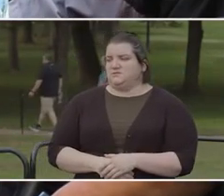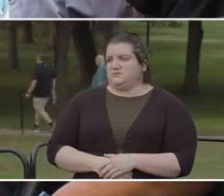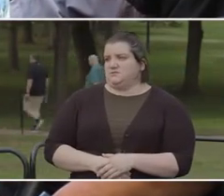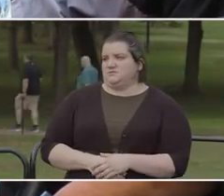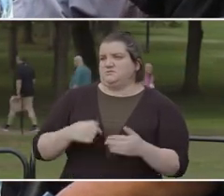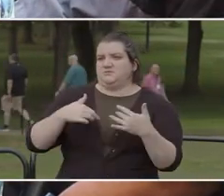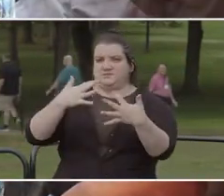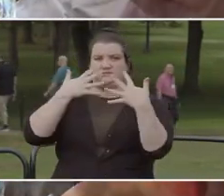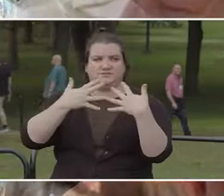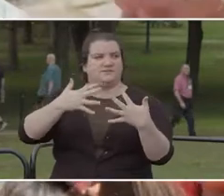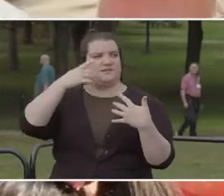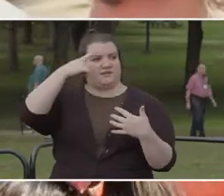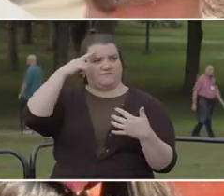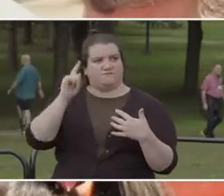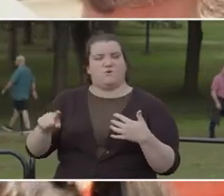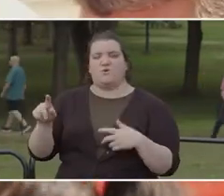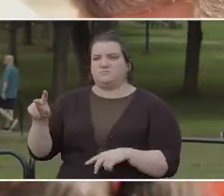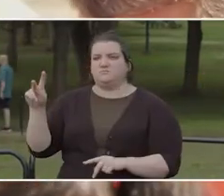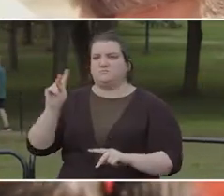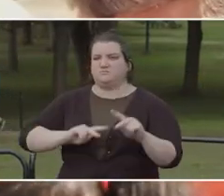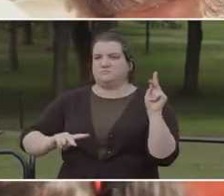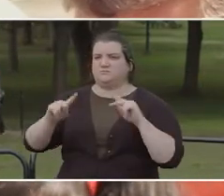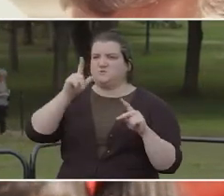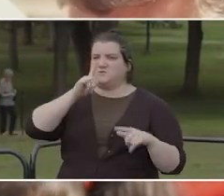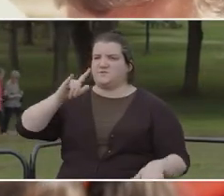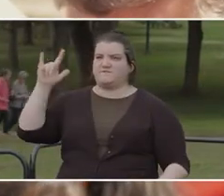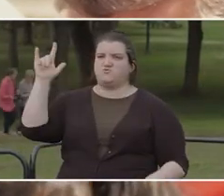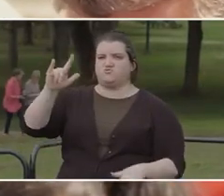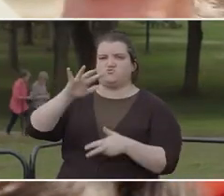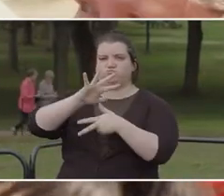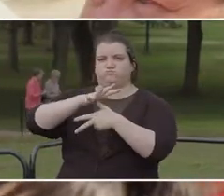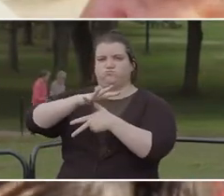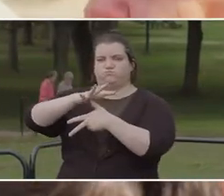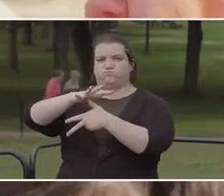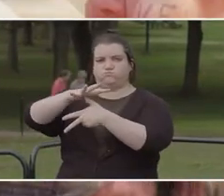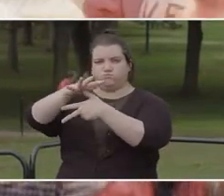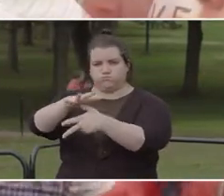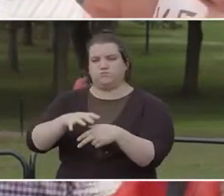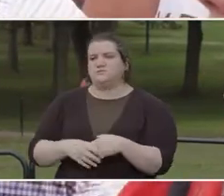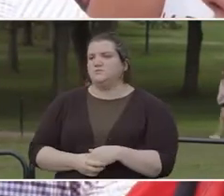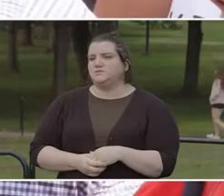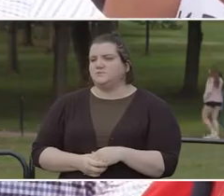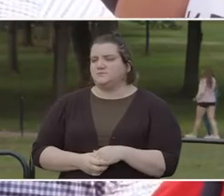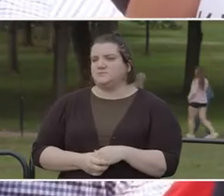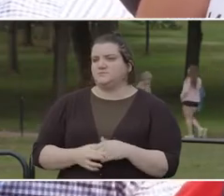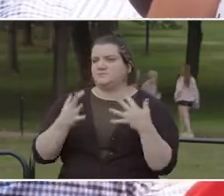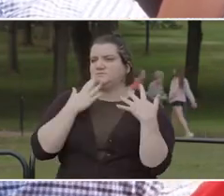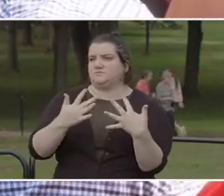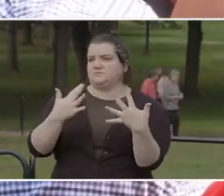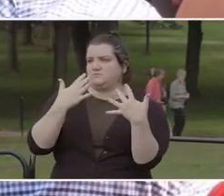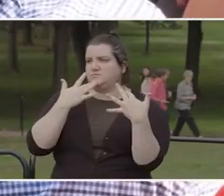We'll sing it for the ones who flew the chopper, Sing